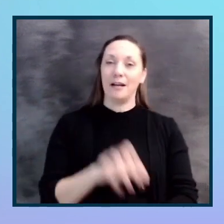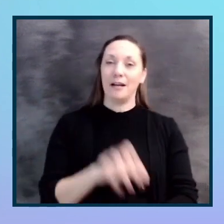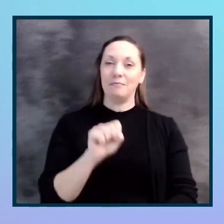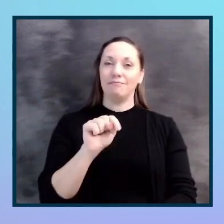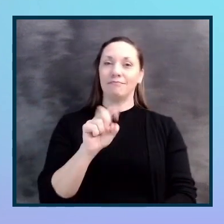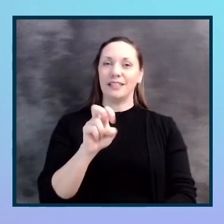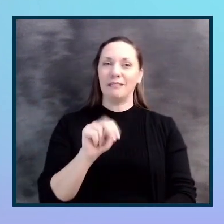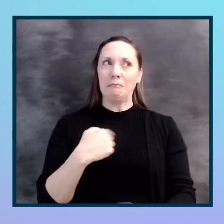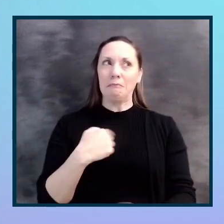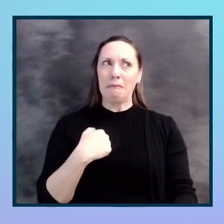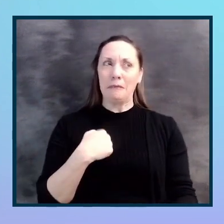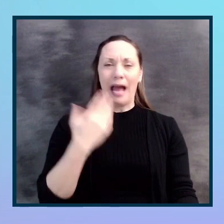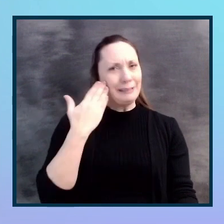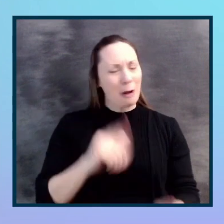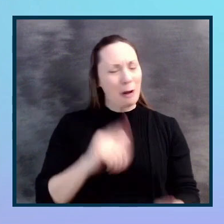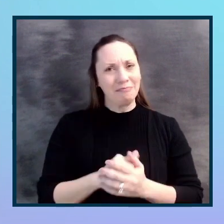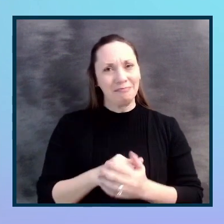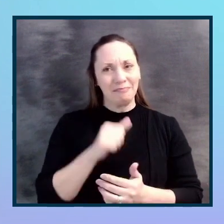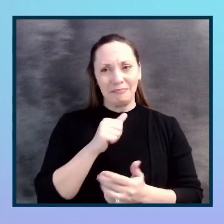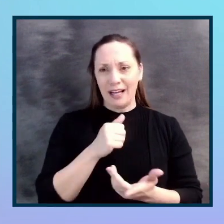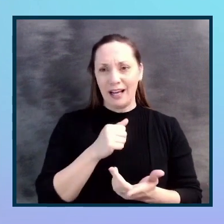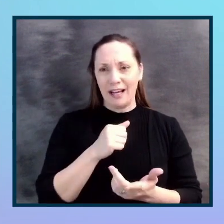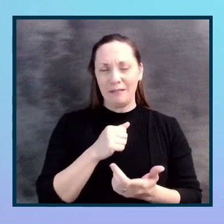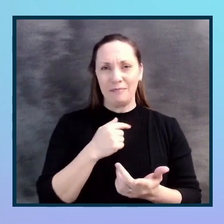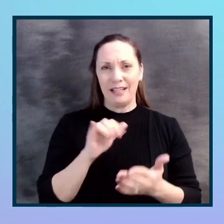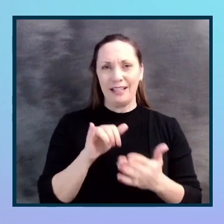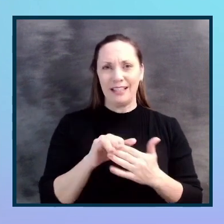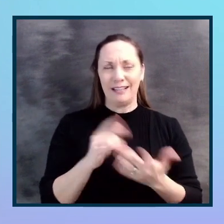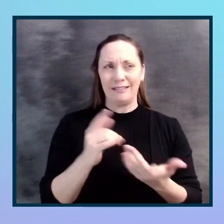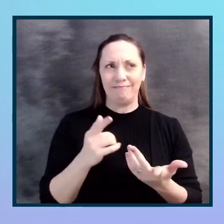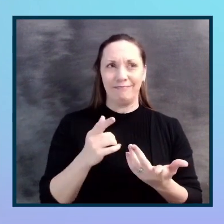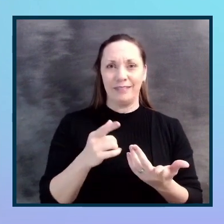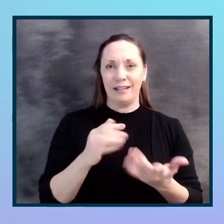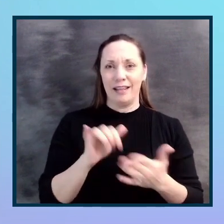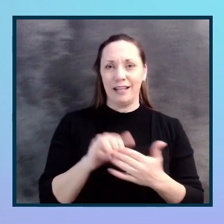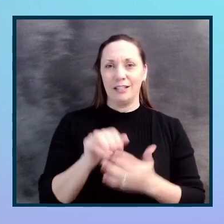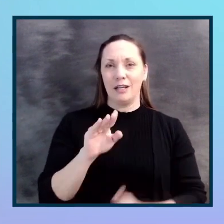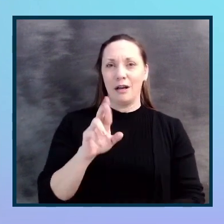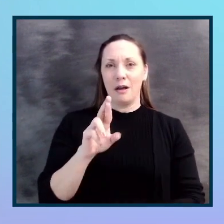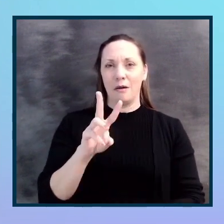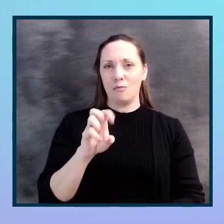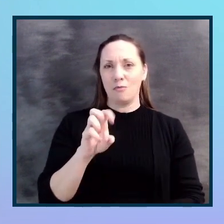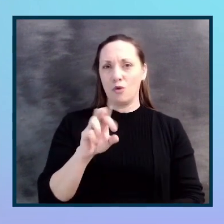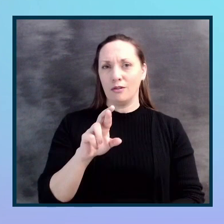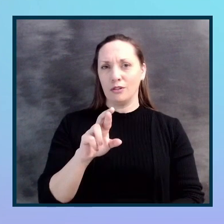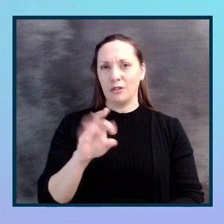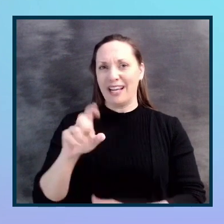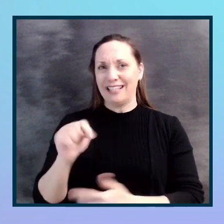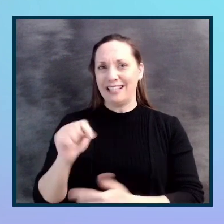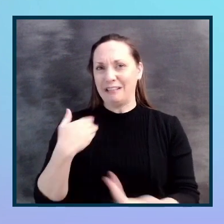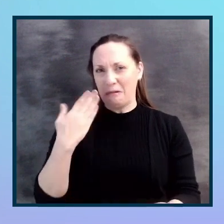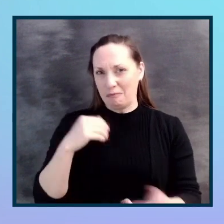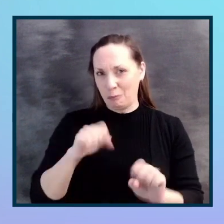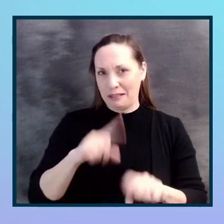I don't know. A separate team maintains the browser extension, so I don't know if we're best to answer that question.